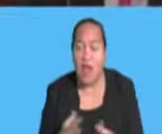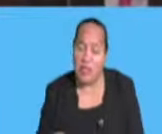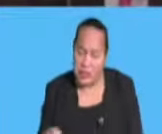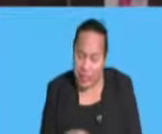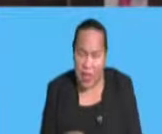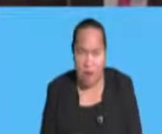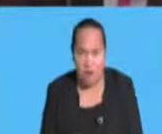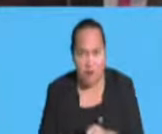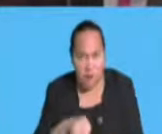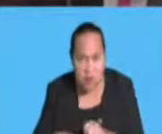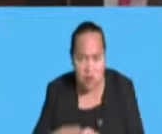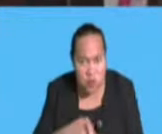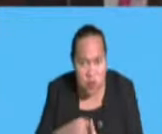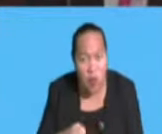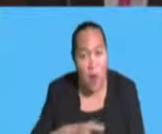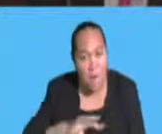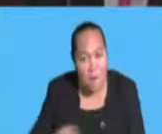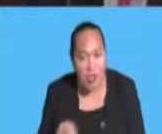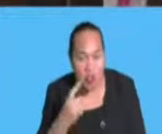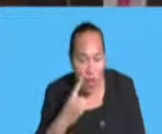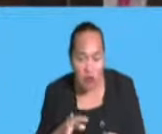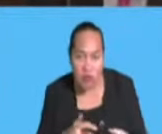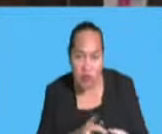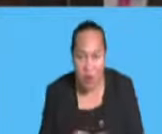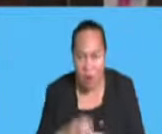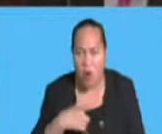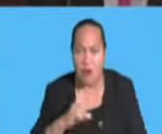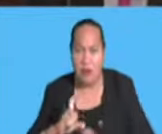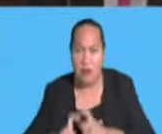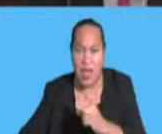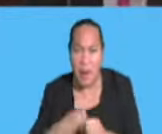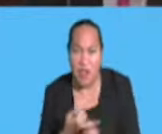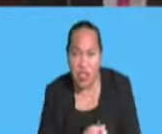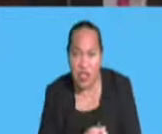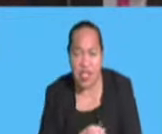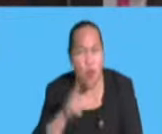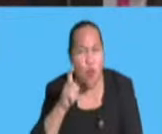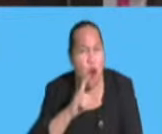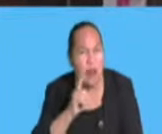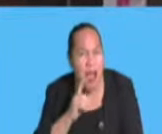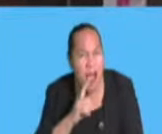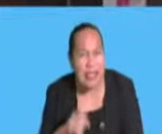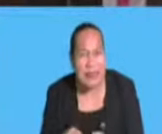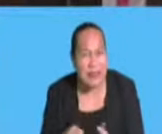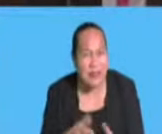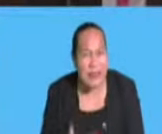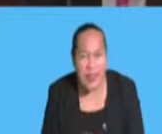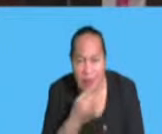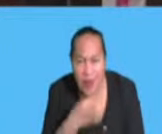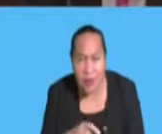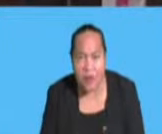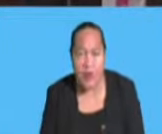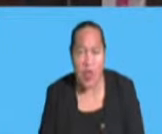fight. We must connect the dots between climate change, water scarcity, energy shortages, global